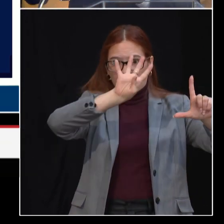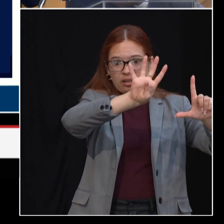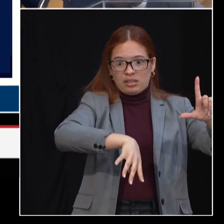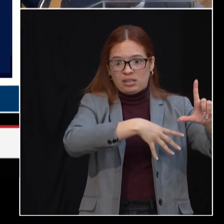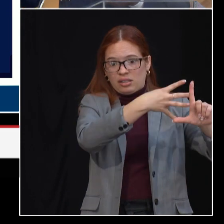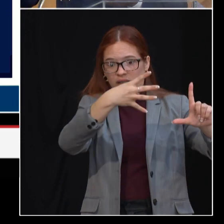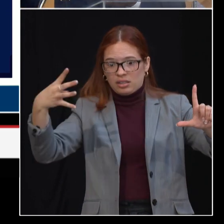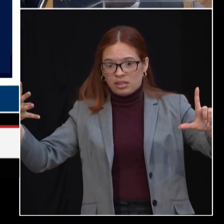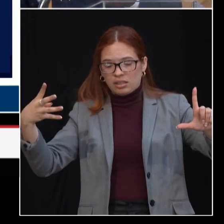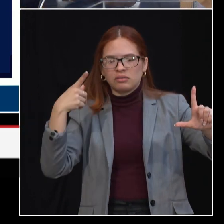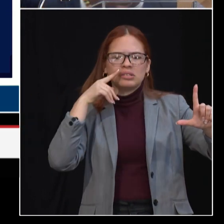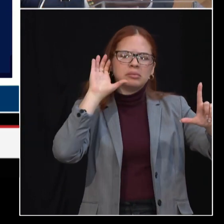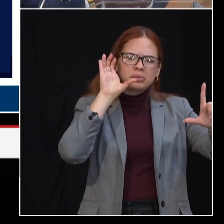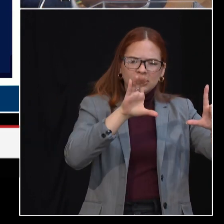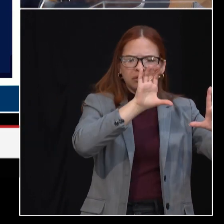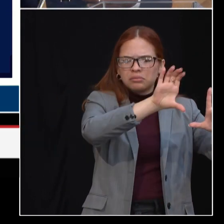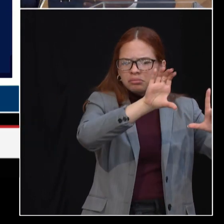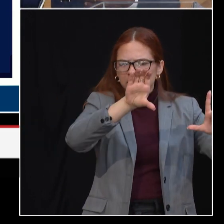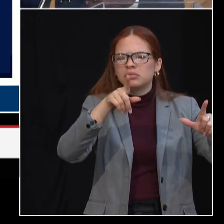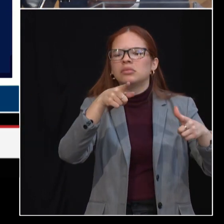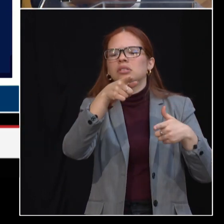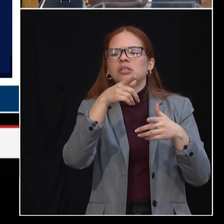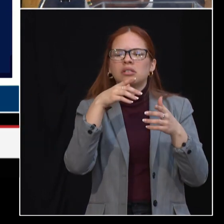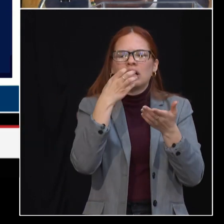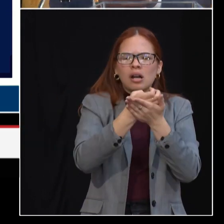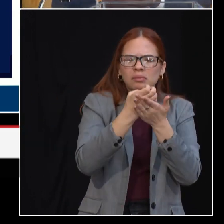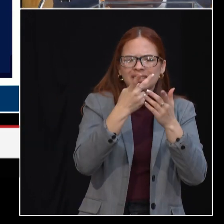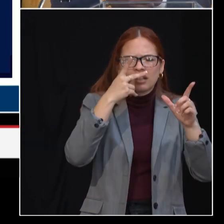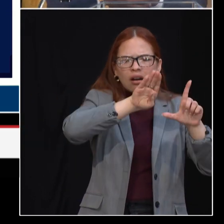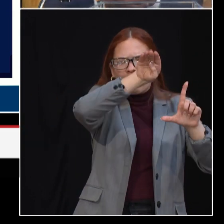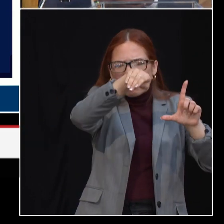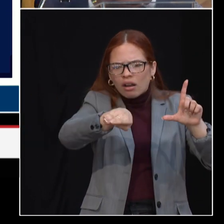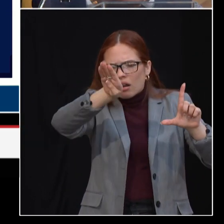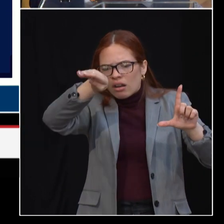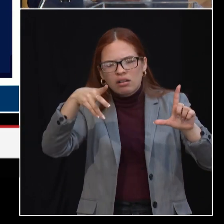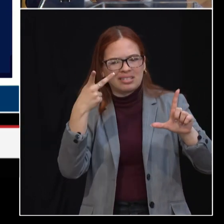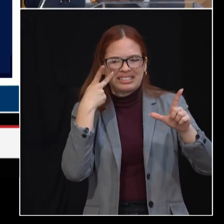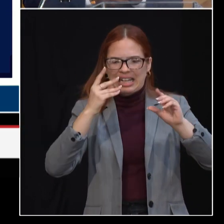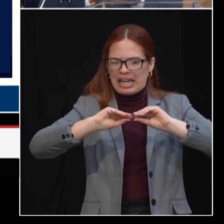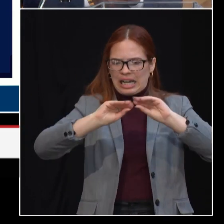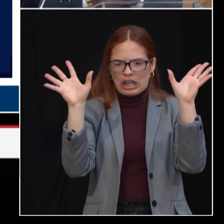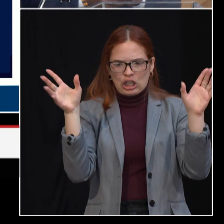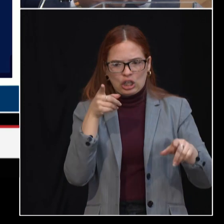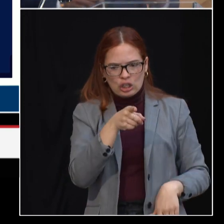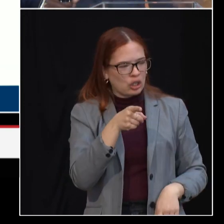up or is going down. Secondly, next slide.